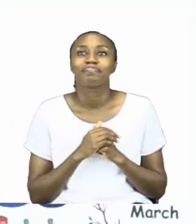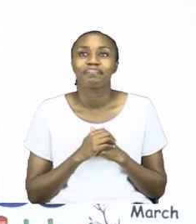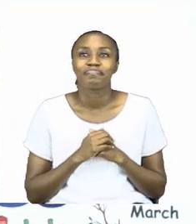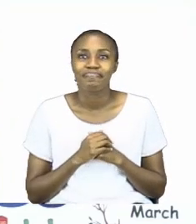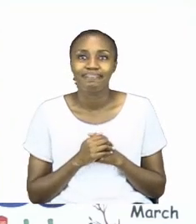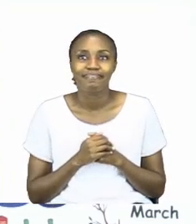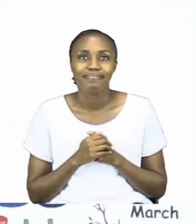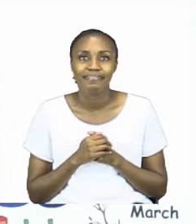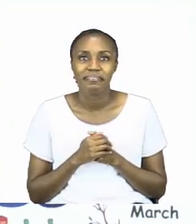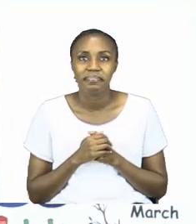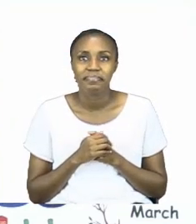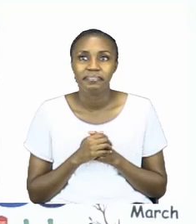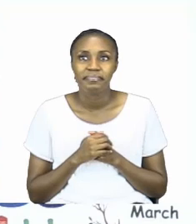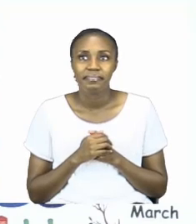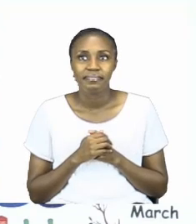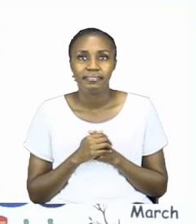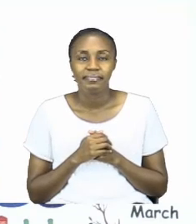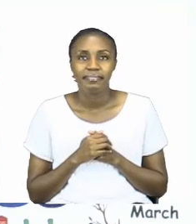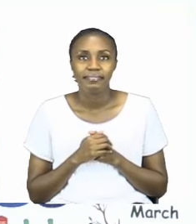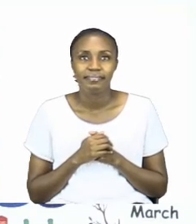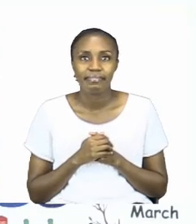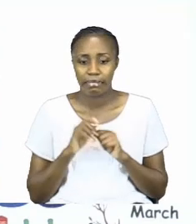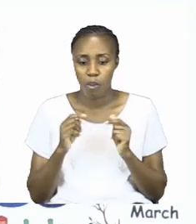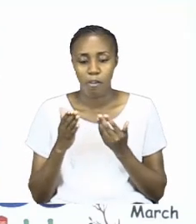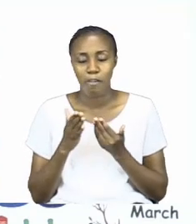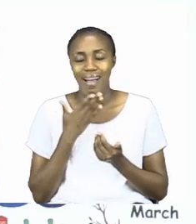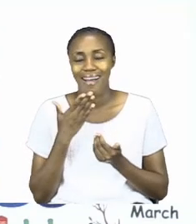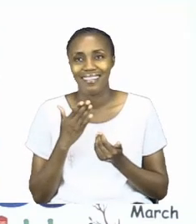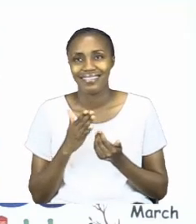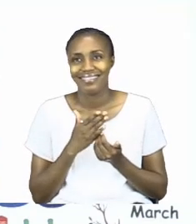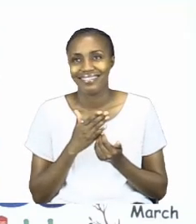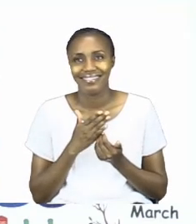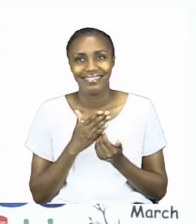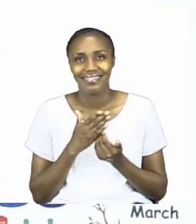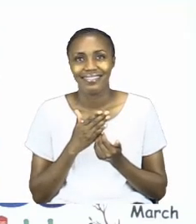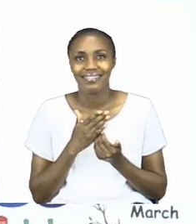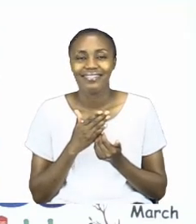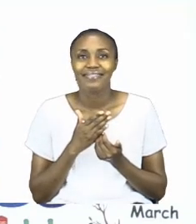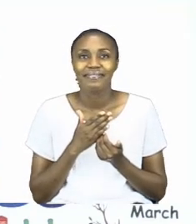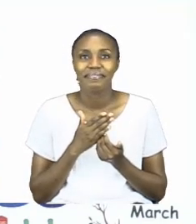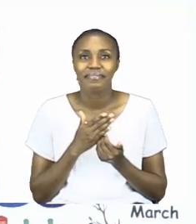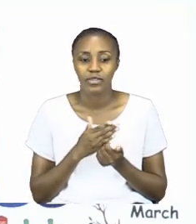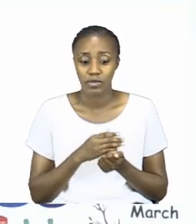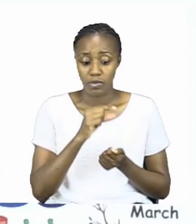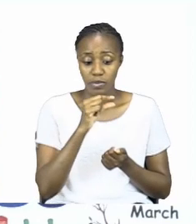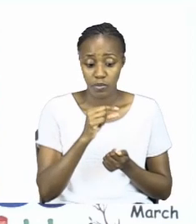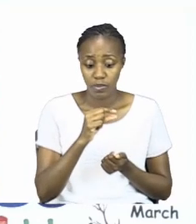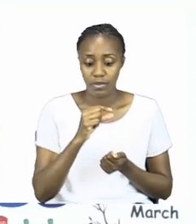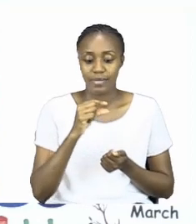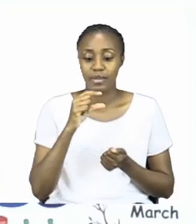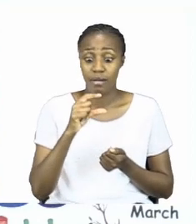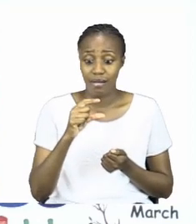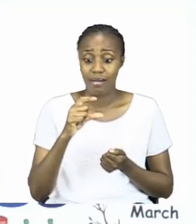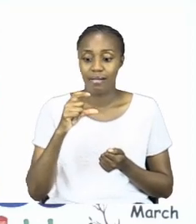Good job, everyone. Now it will become easier for us. Remember, we're starting from small. So we take a look